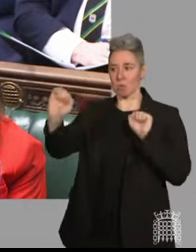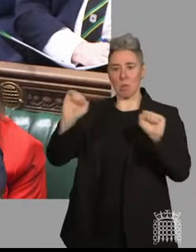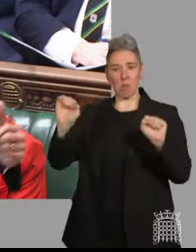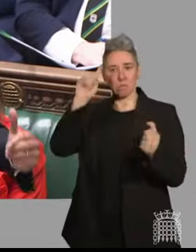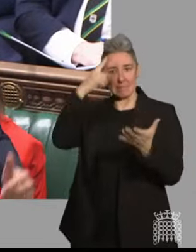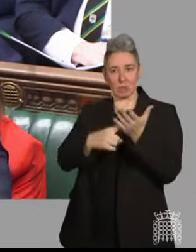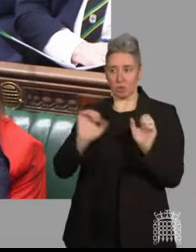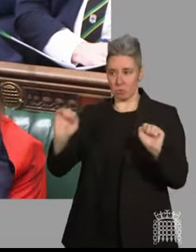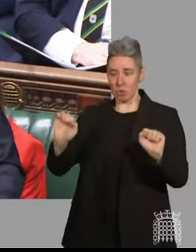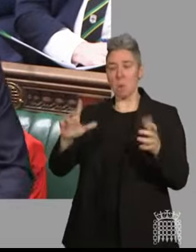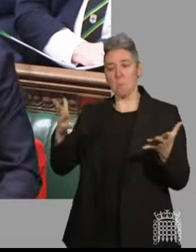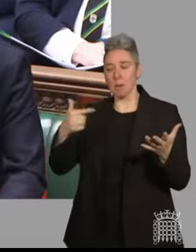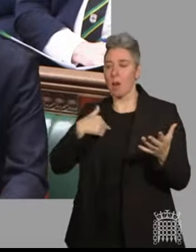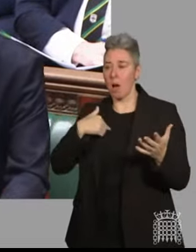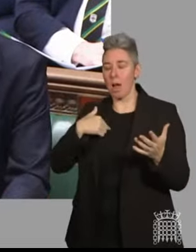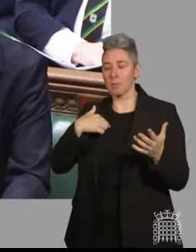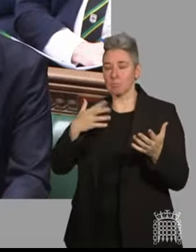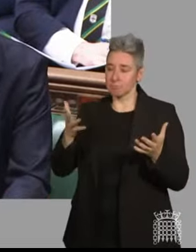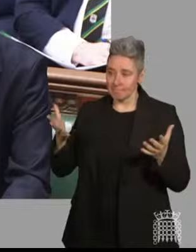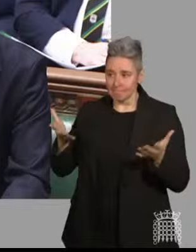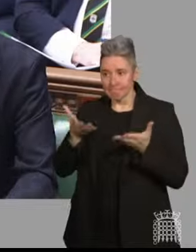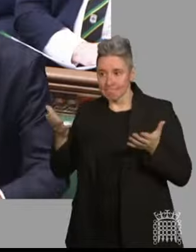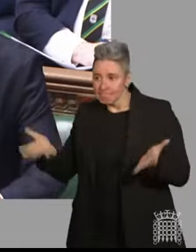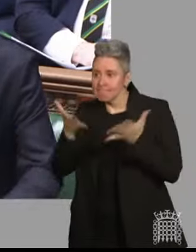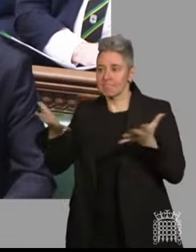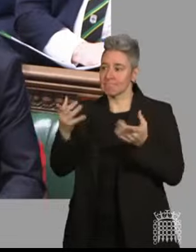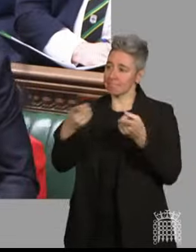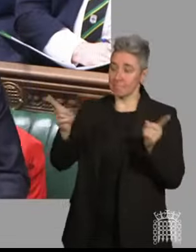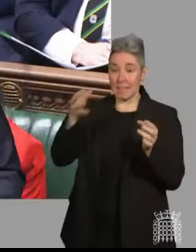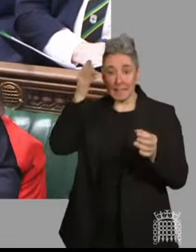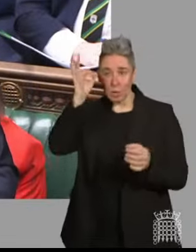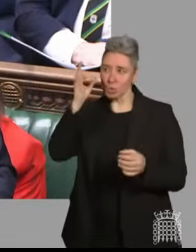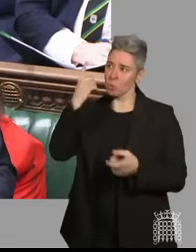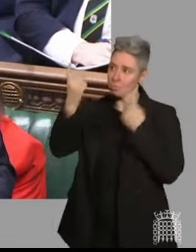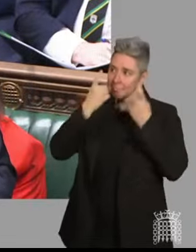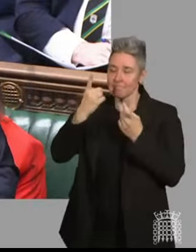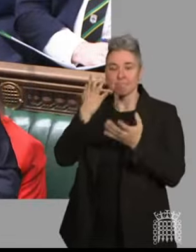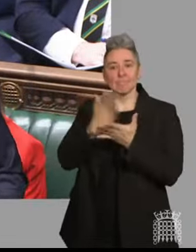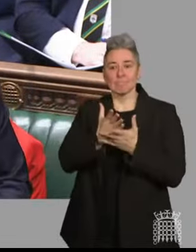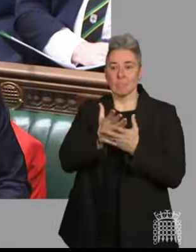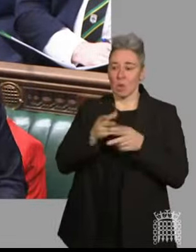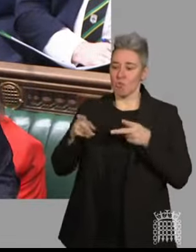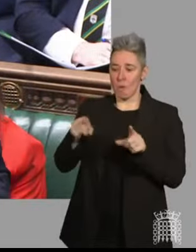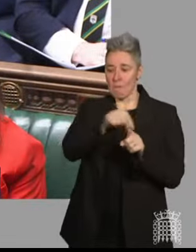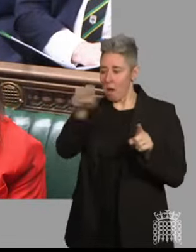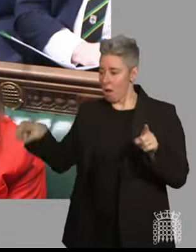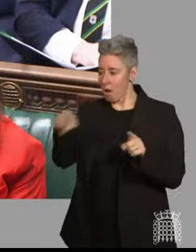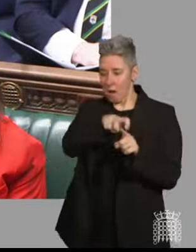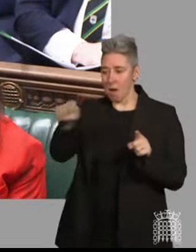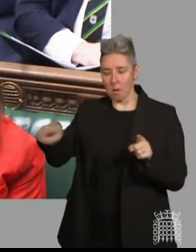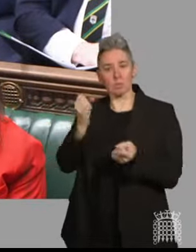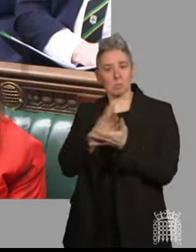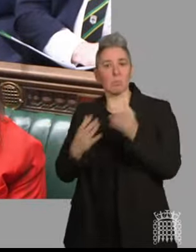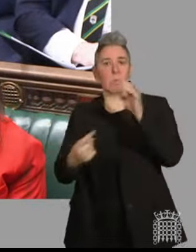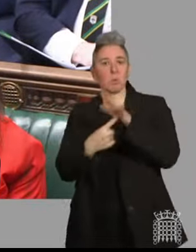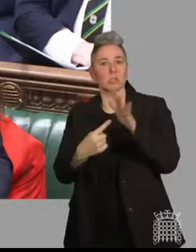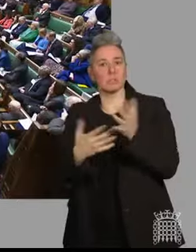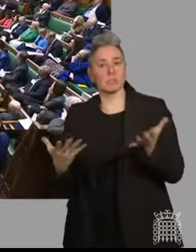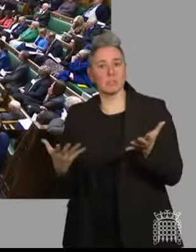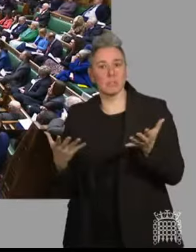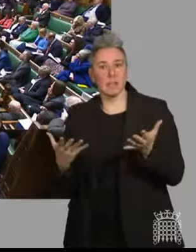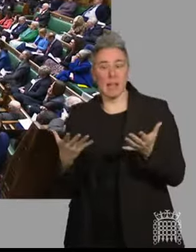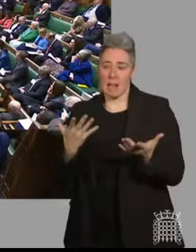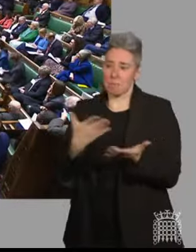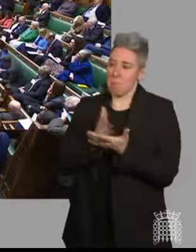cross-river transport as highlighted by my honourable friend in her local community, and do that as part of their upcoming local transport planning. Do you